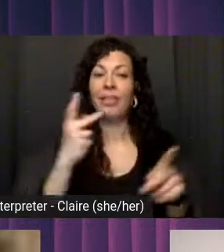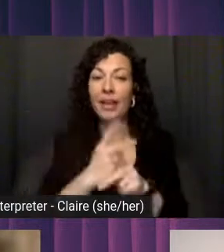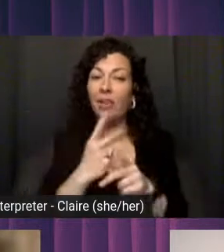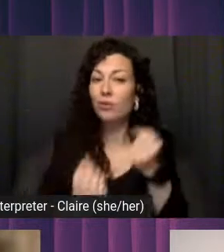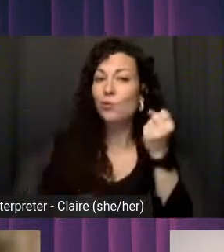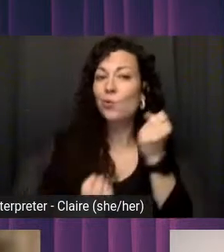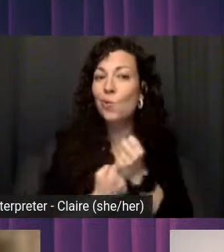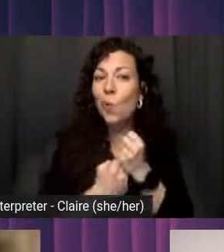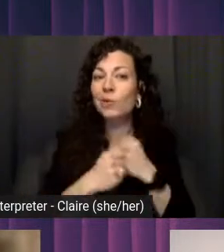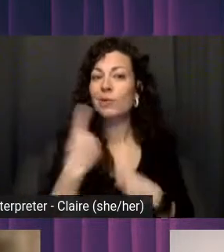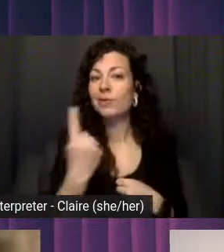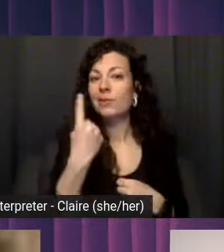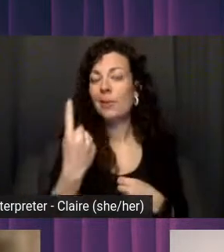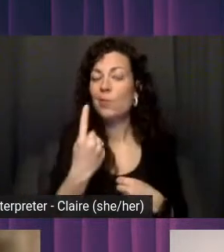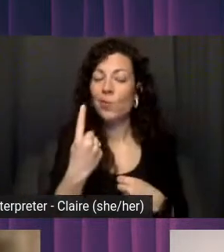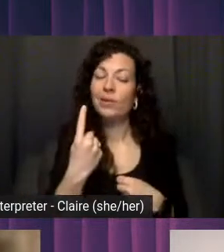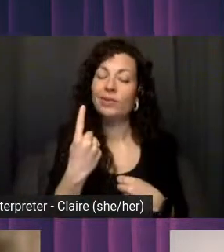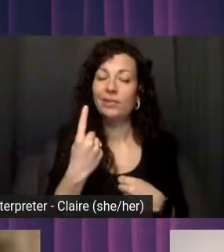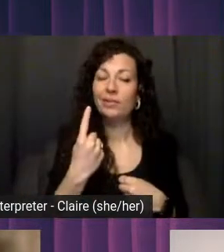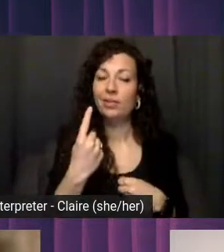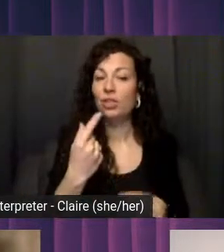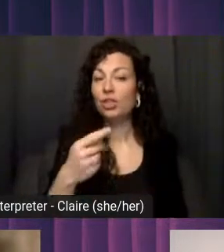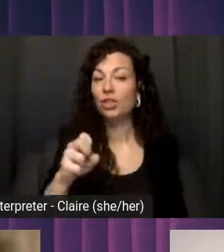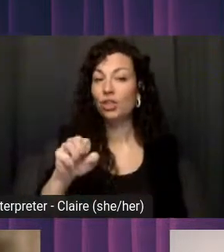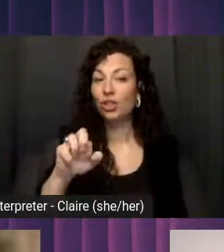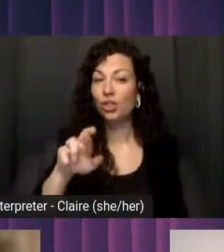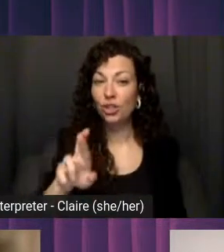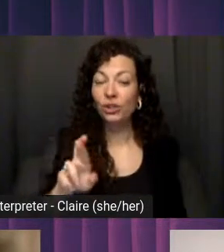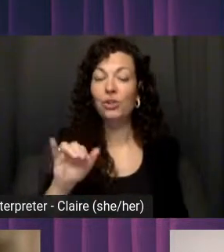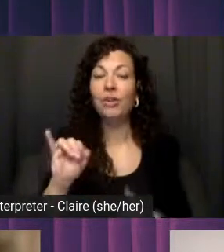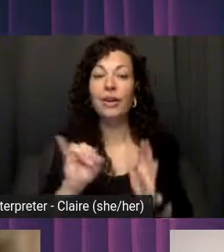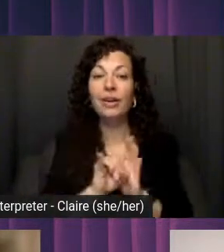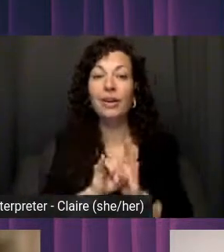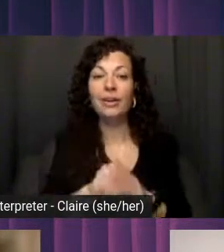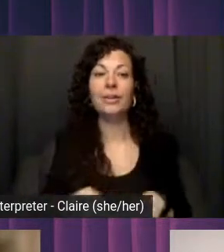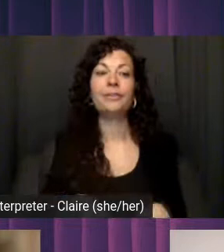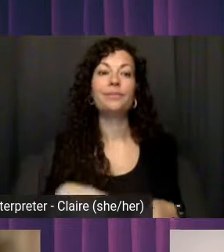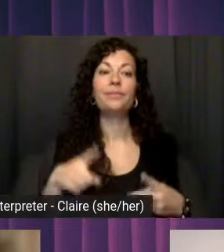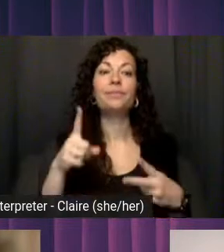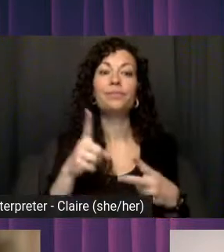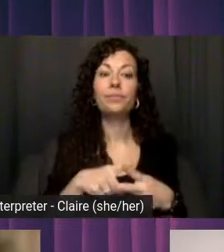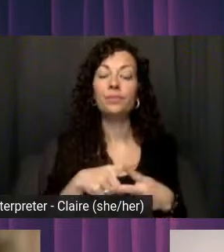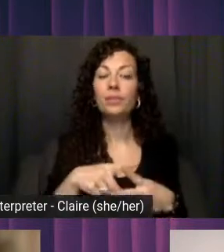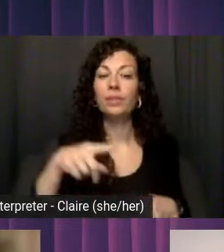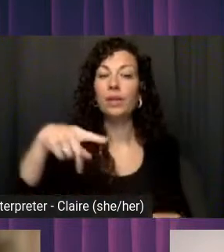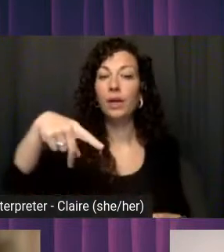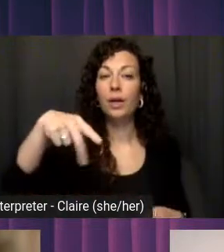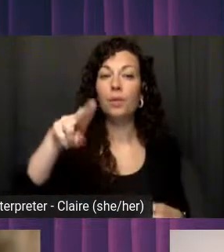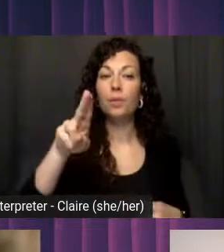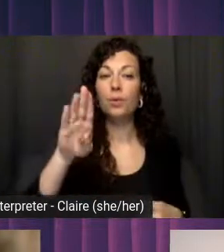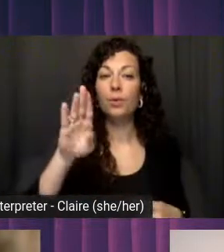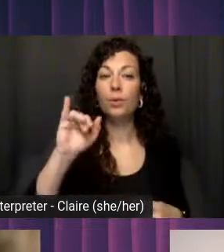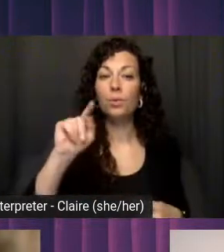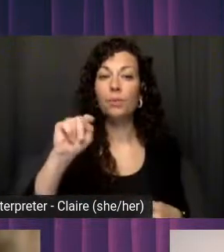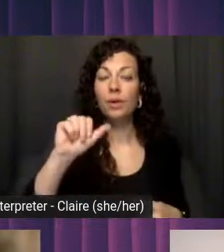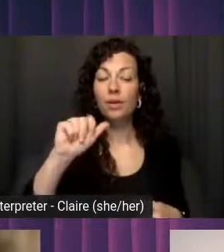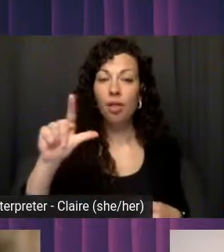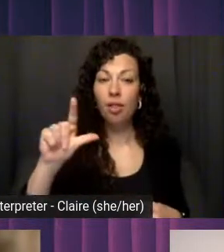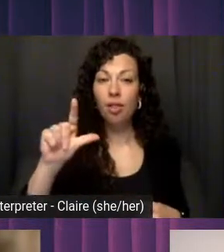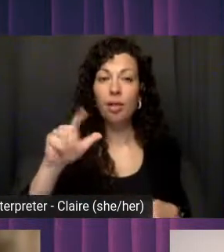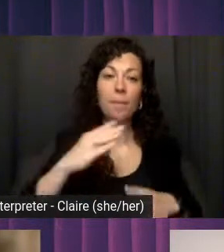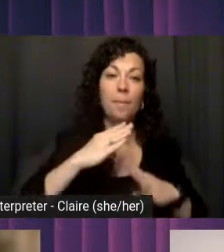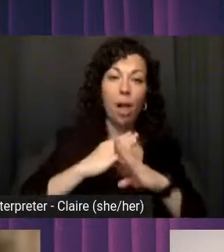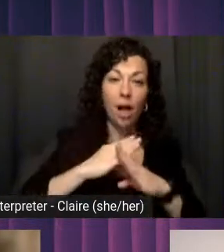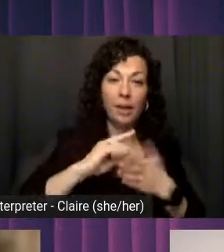expression. So this can look like pubertal blockers, so medication that's introduced to put a pause on